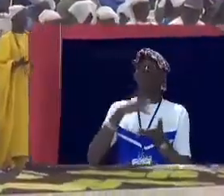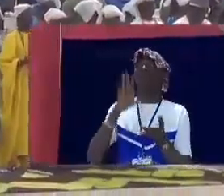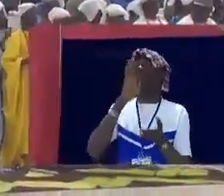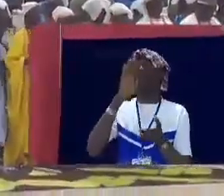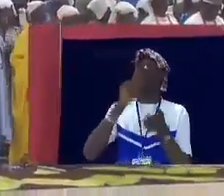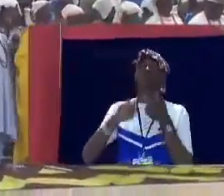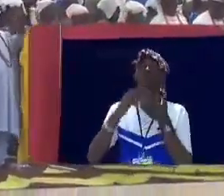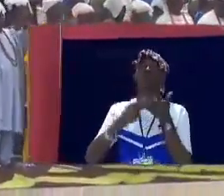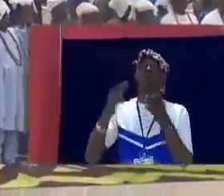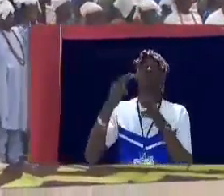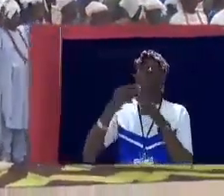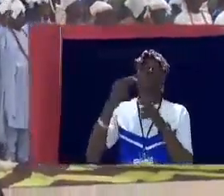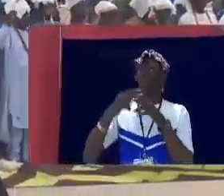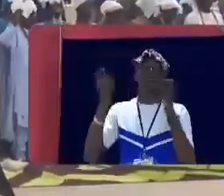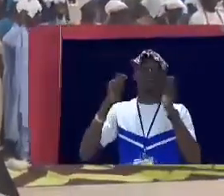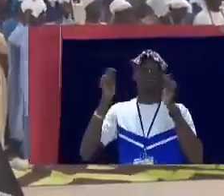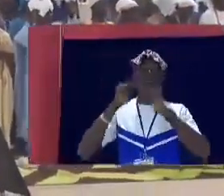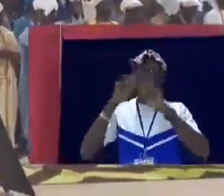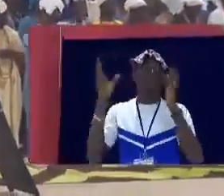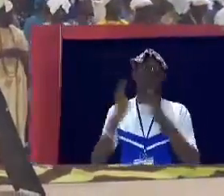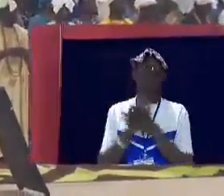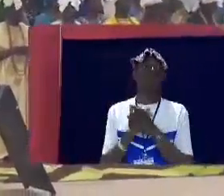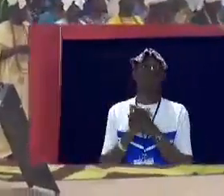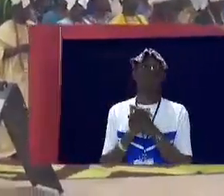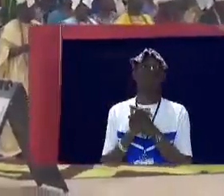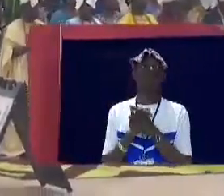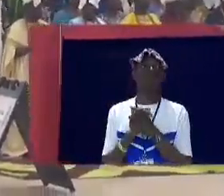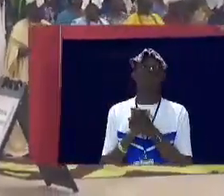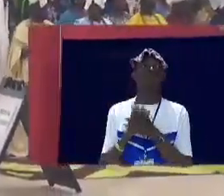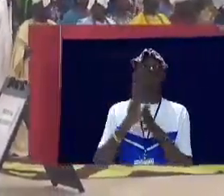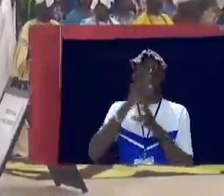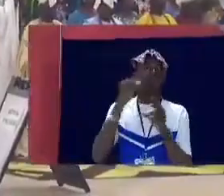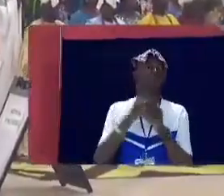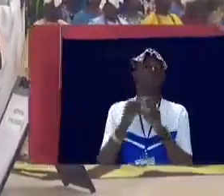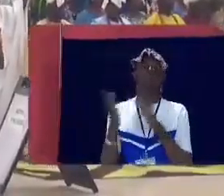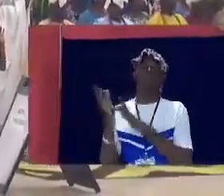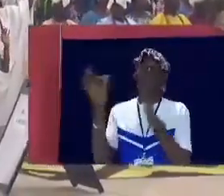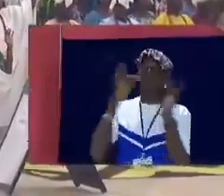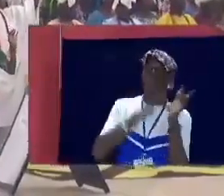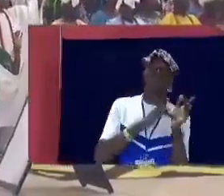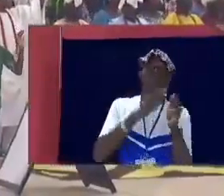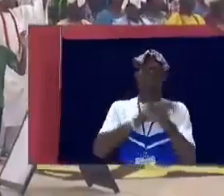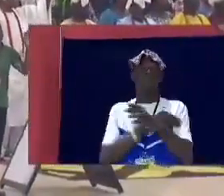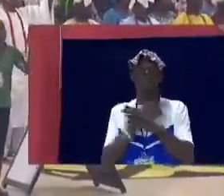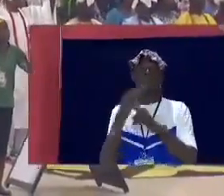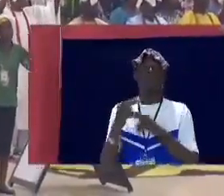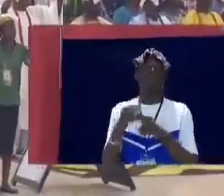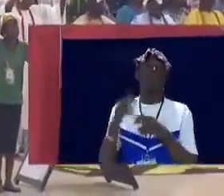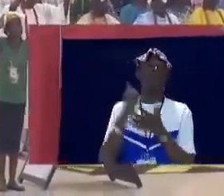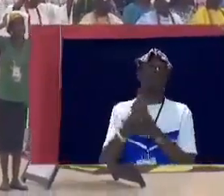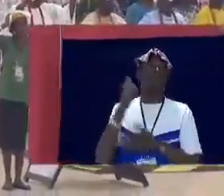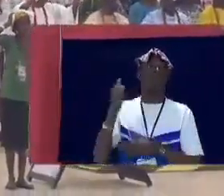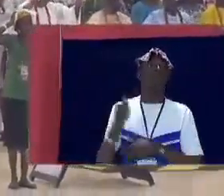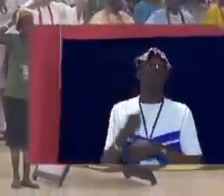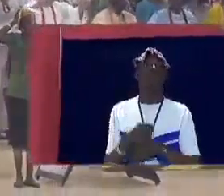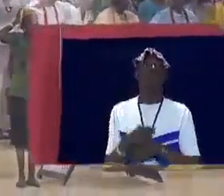holy name. Ogo ni fun oruko mimo yin. In Jesus' mighty name. Ni oruko